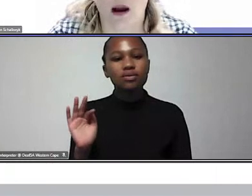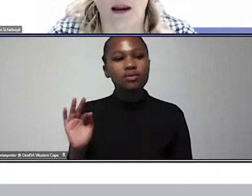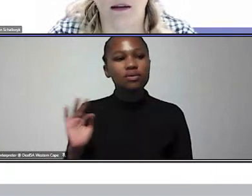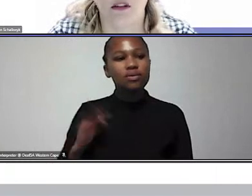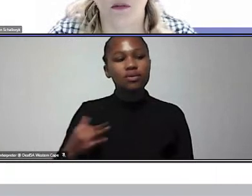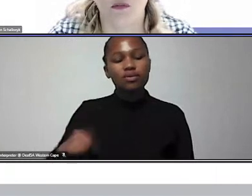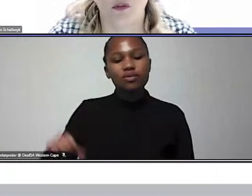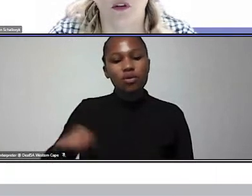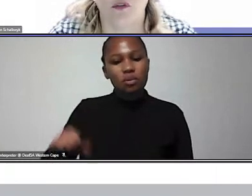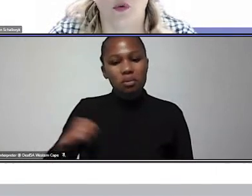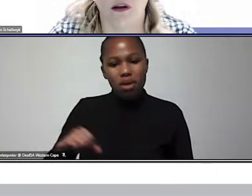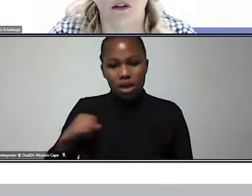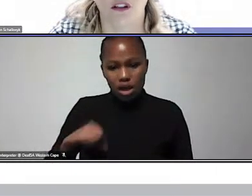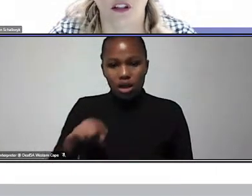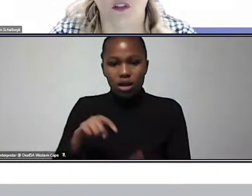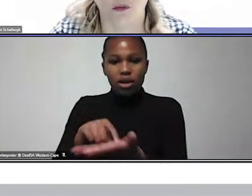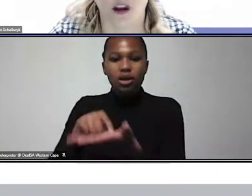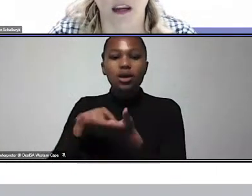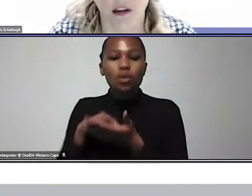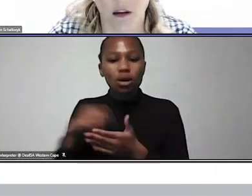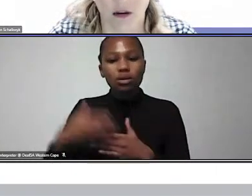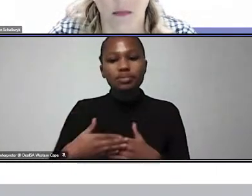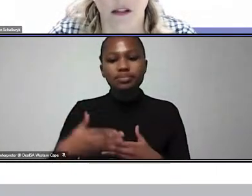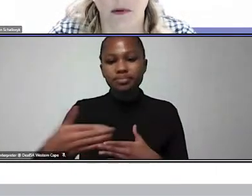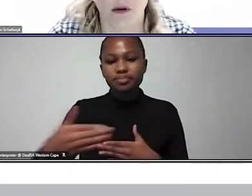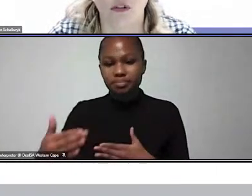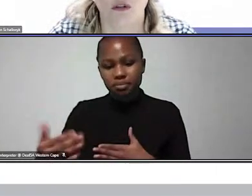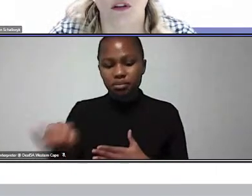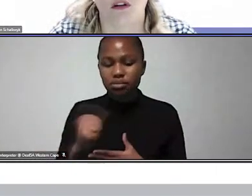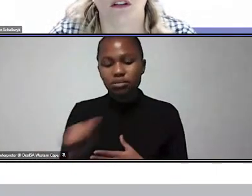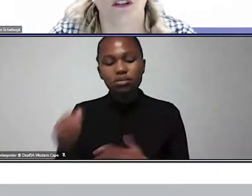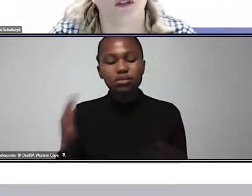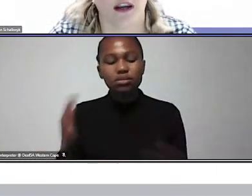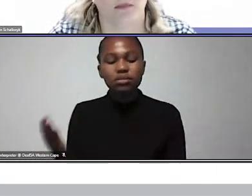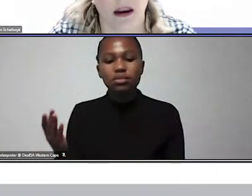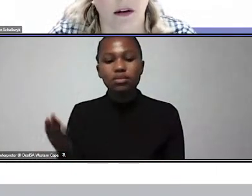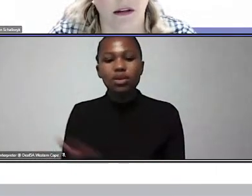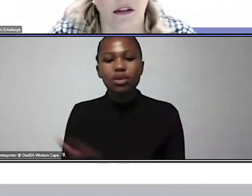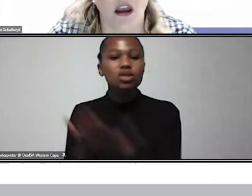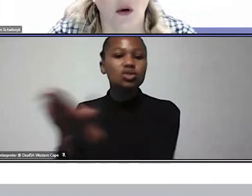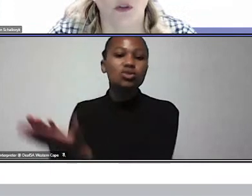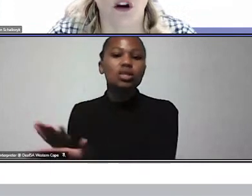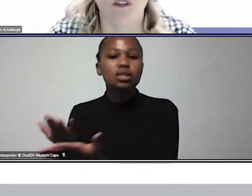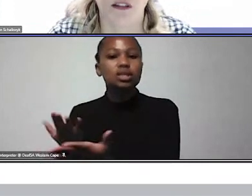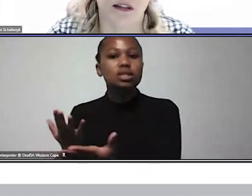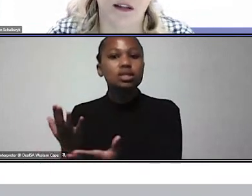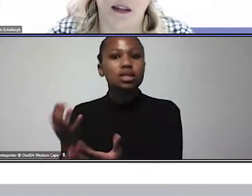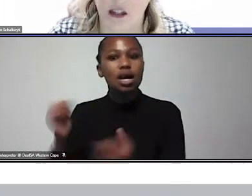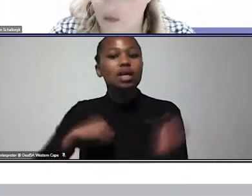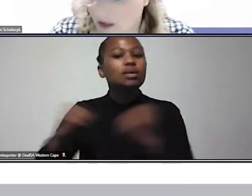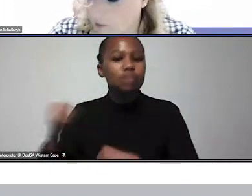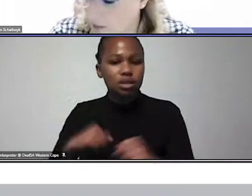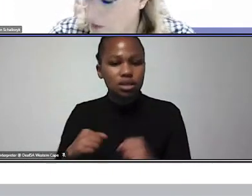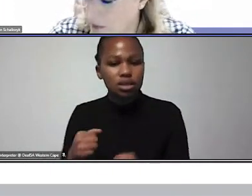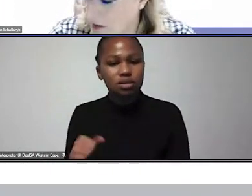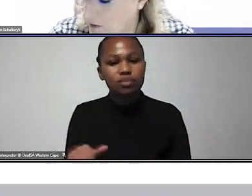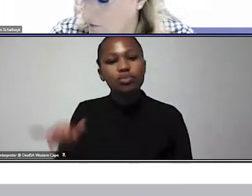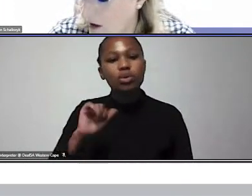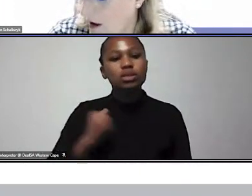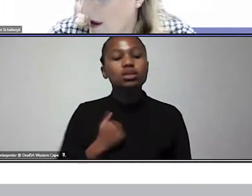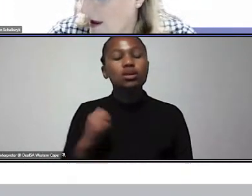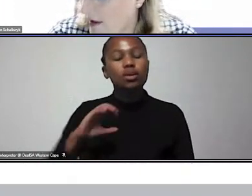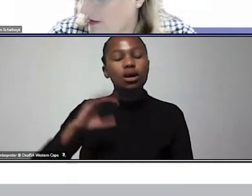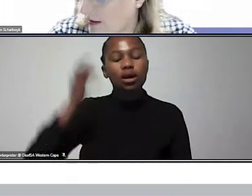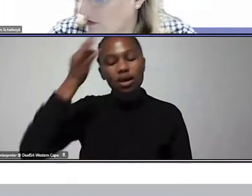I require in terms of moving forward, not just from trade agreements, but also with regards to trade barriers, which often sit at a national government